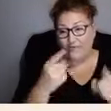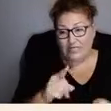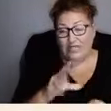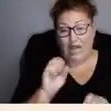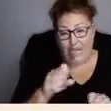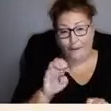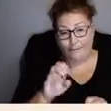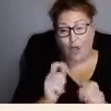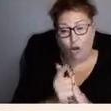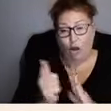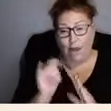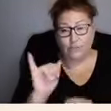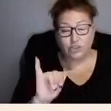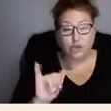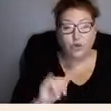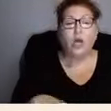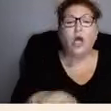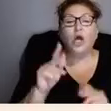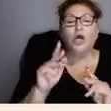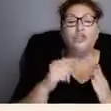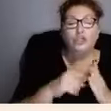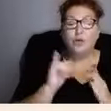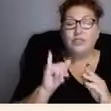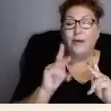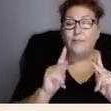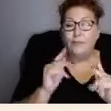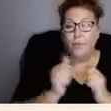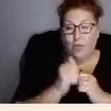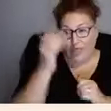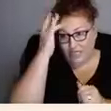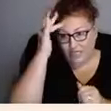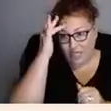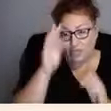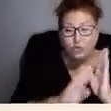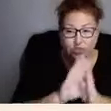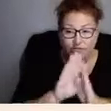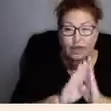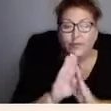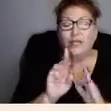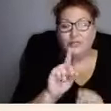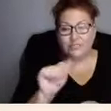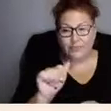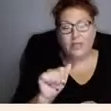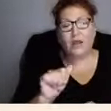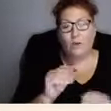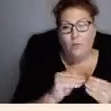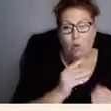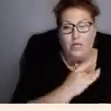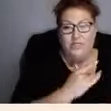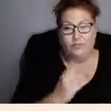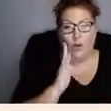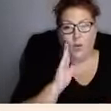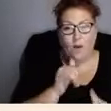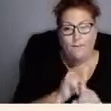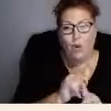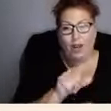that people with intellectual or developmental disabilities are more likely to be bullied.